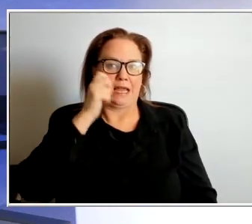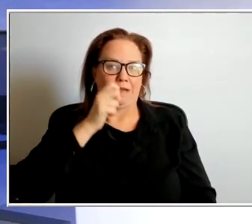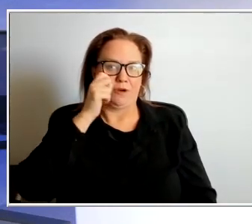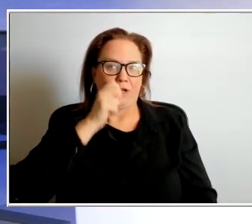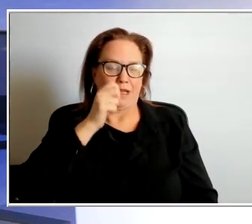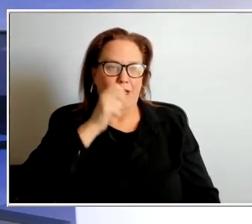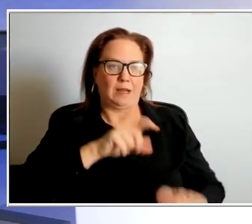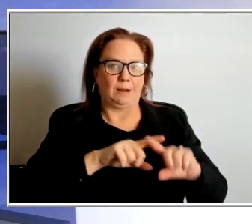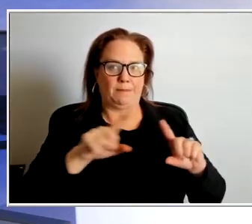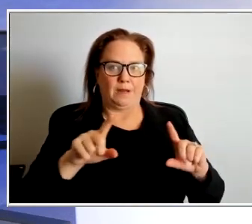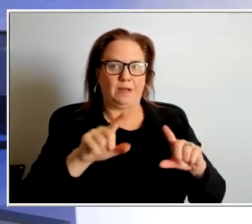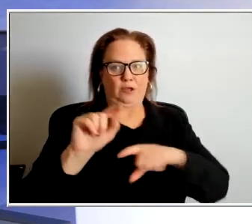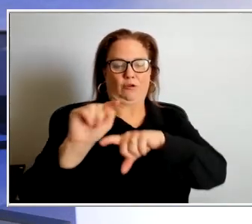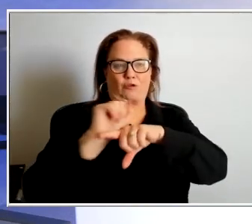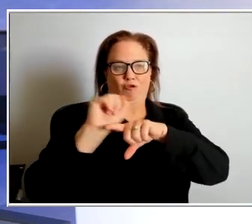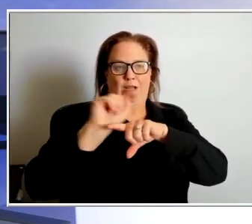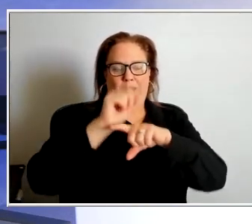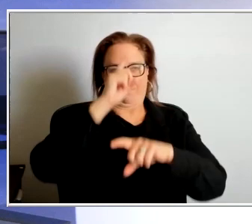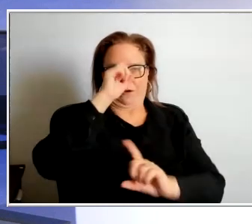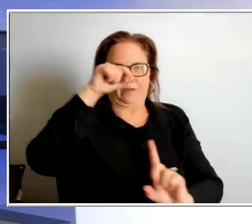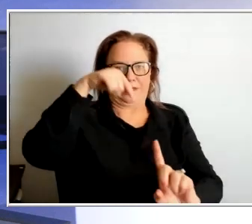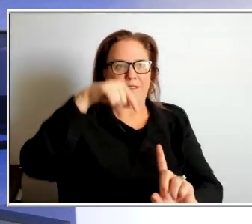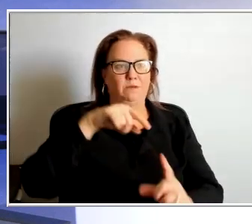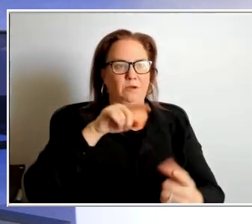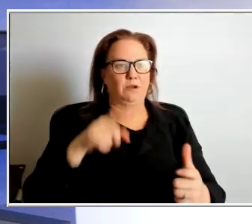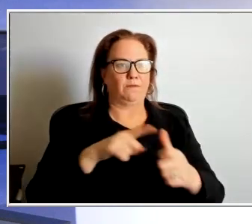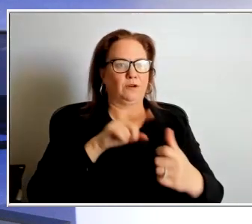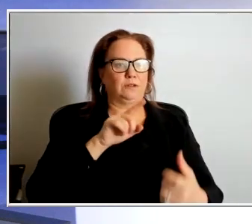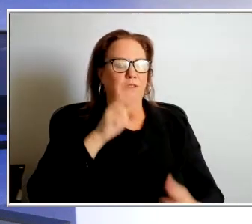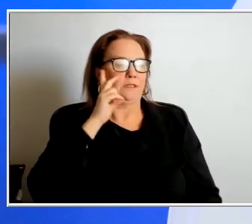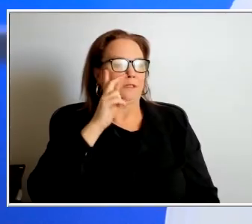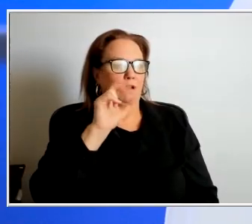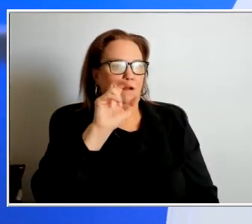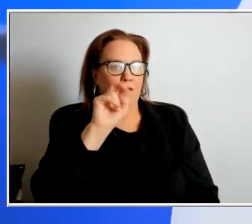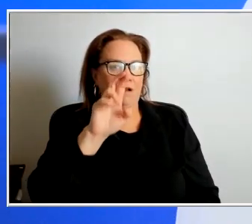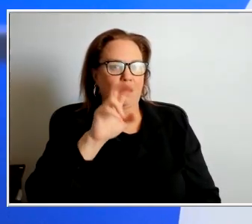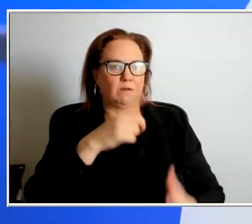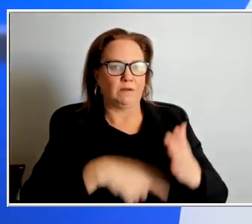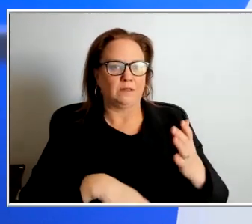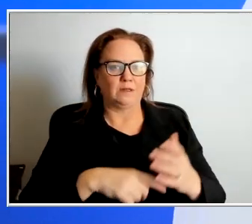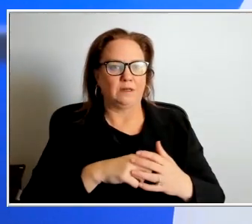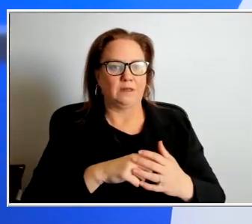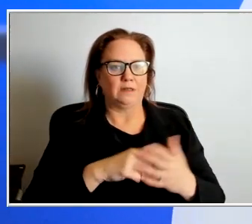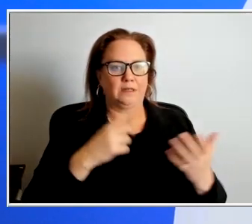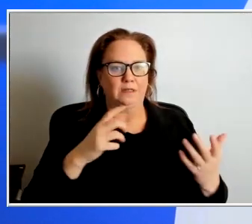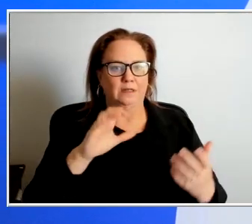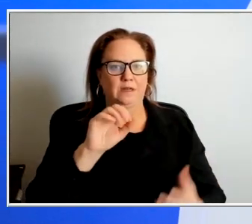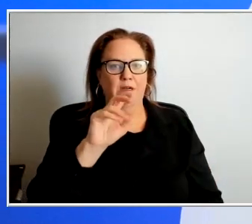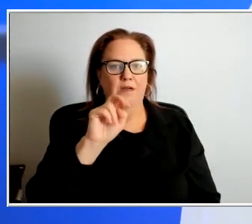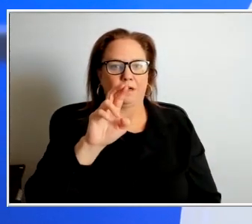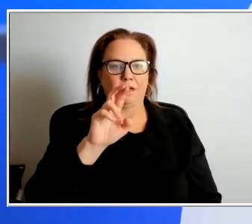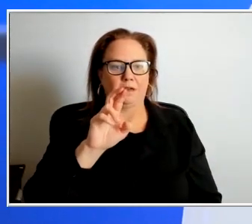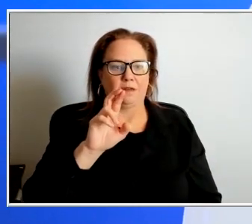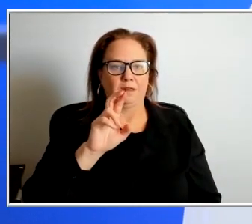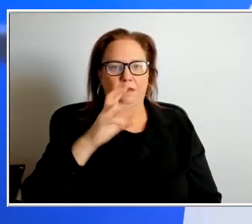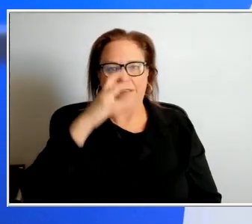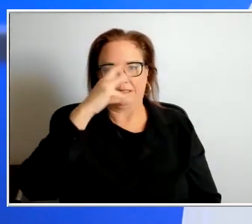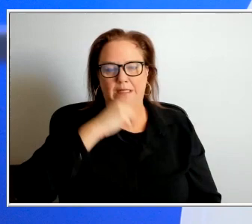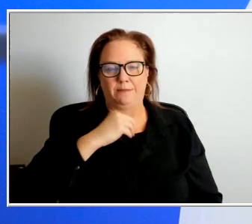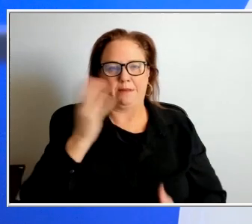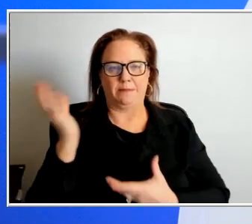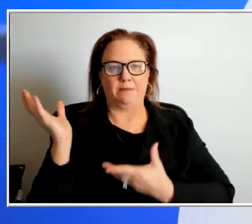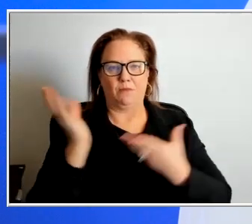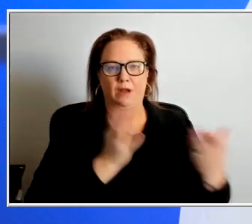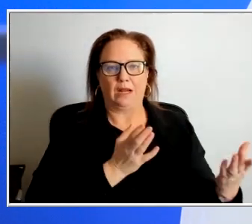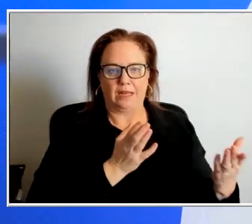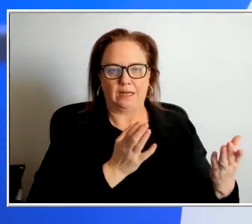literally what you trained for, right? Yeah. What was it like when you first saw Conor? So I met Conor actually when he was already asleep. He had been brought in